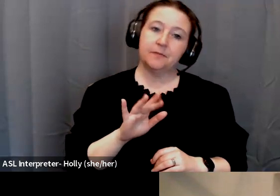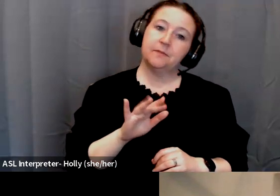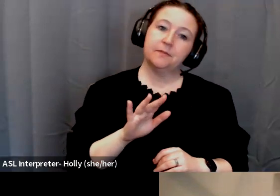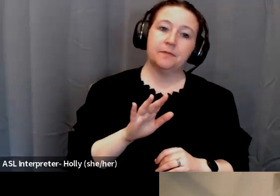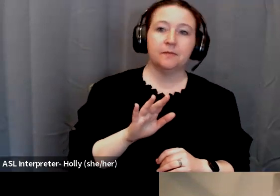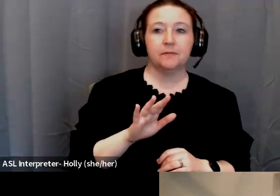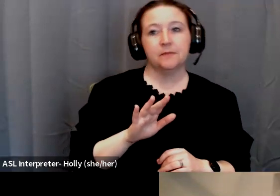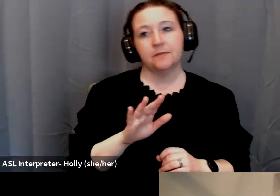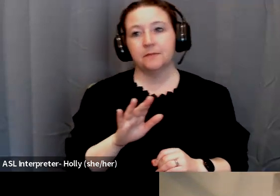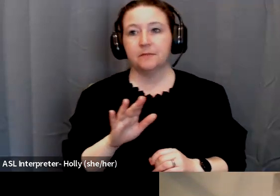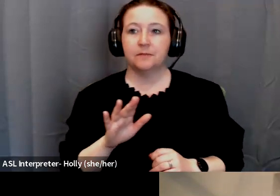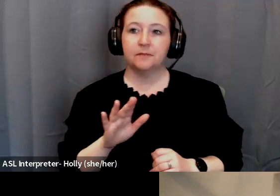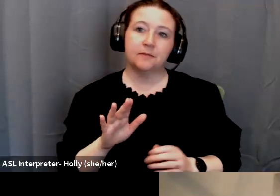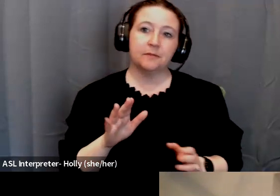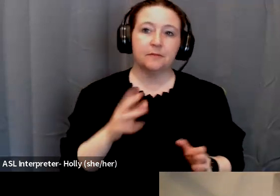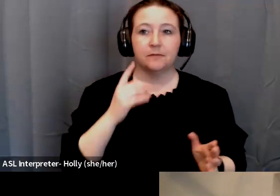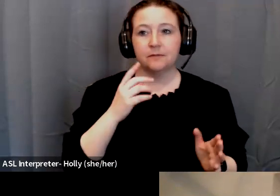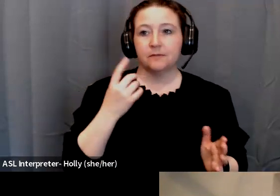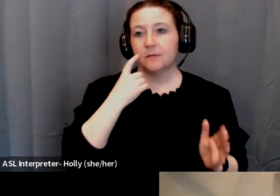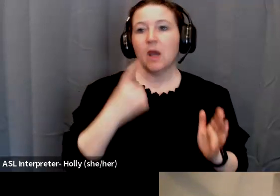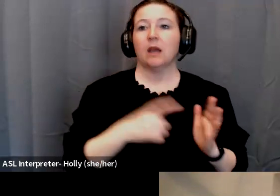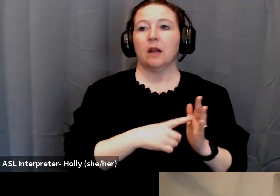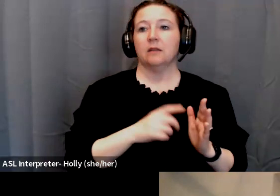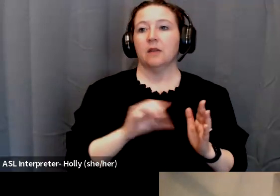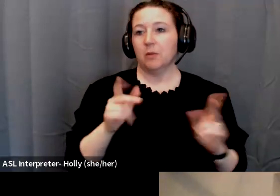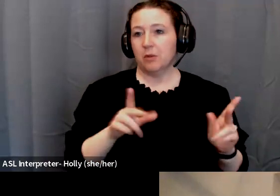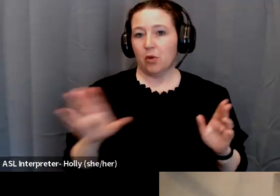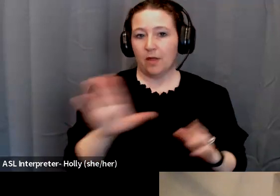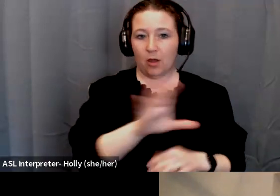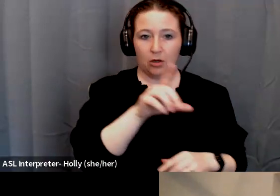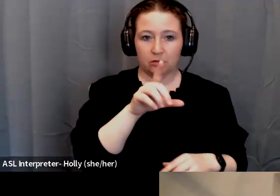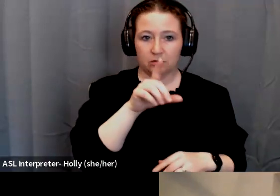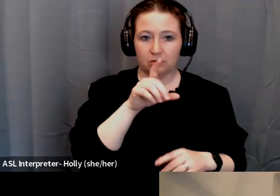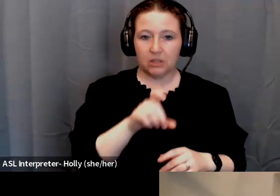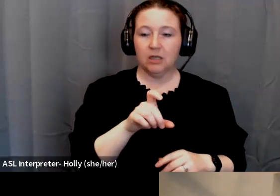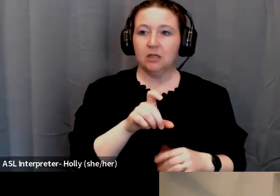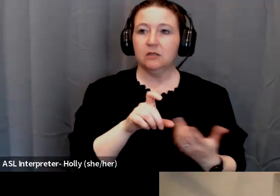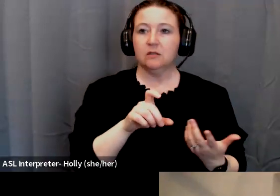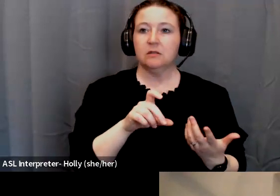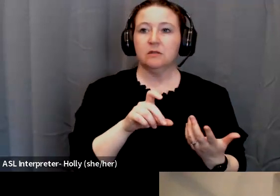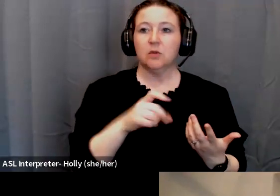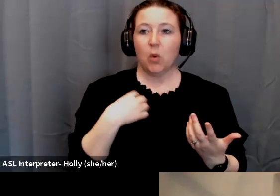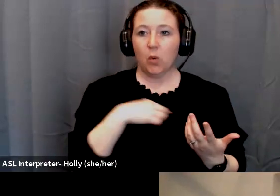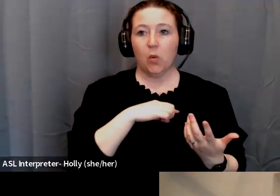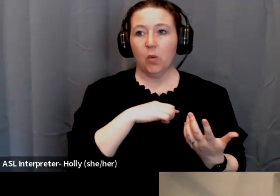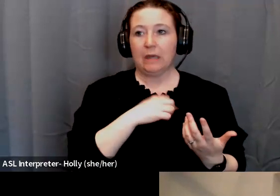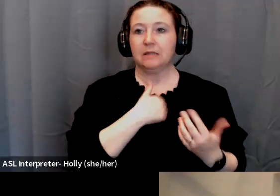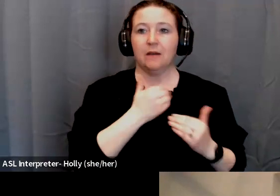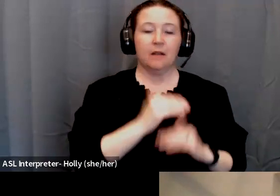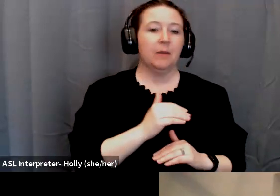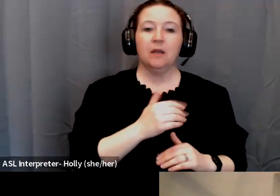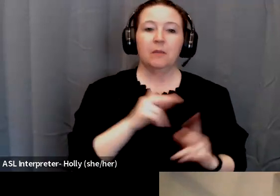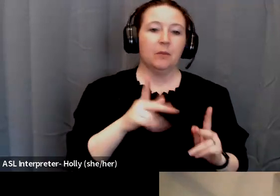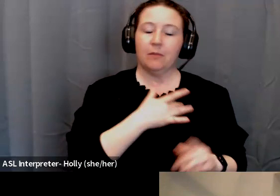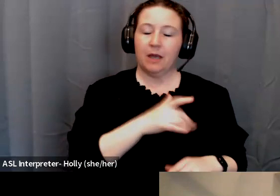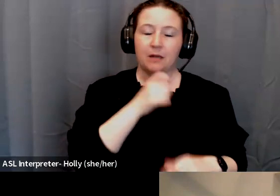openness to the needs of others allows us to self-limit when we stand in front of a microphone. It's very unusual that somebody would do a speech